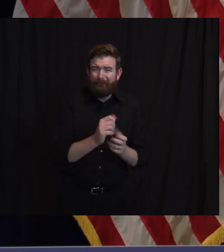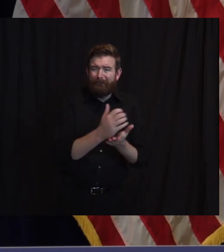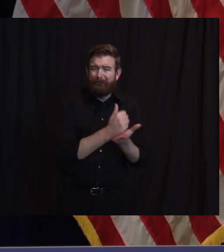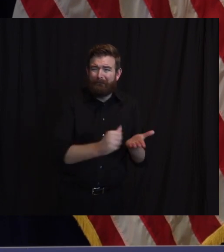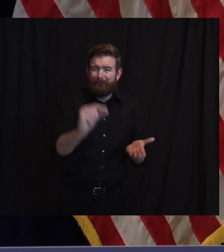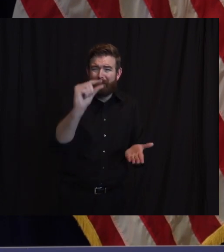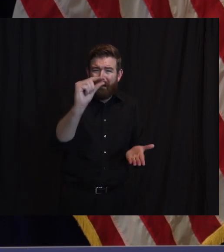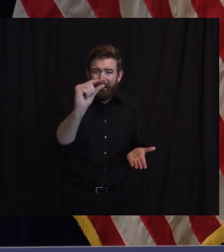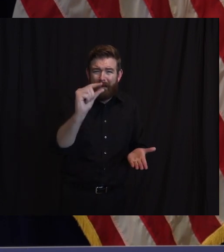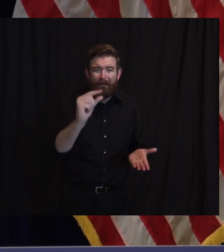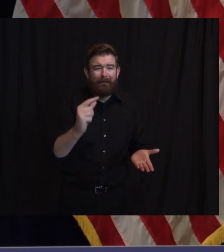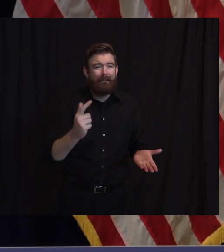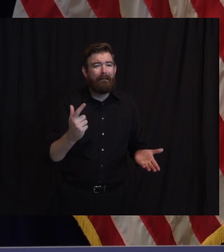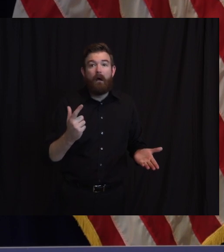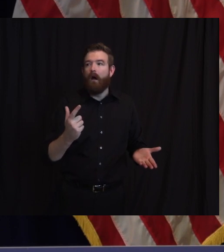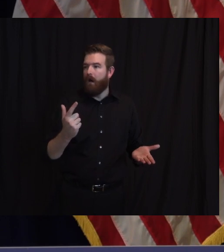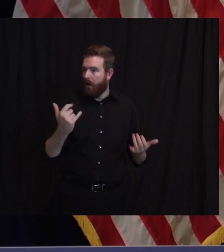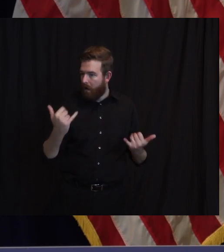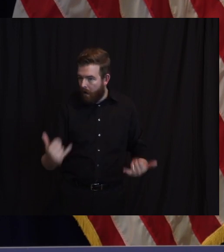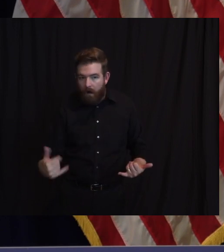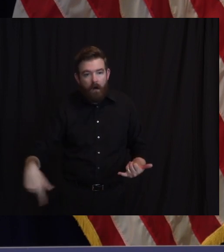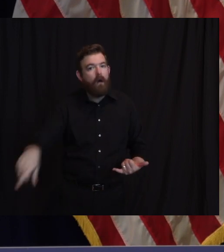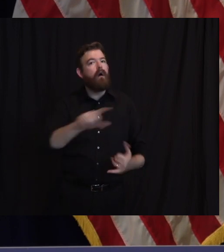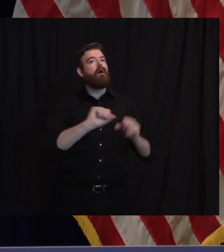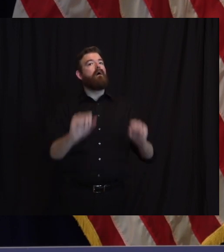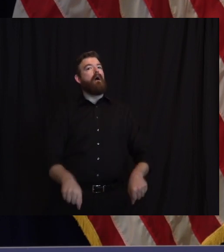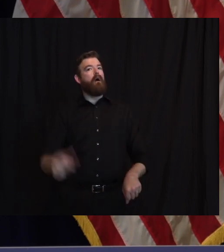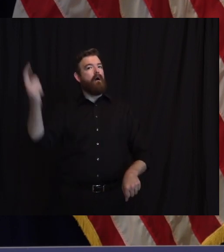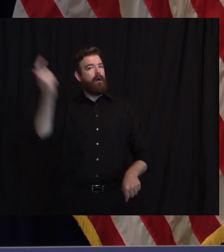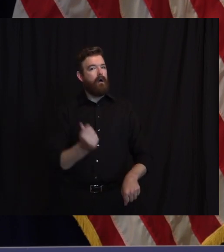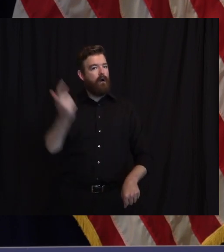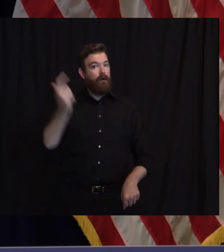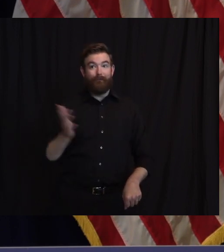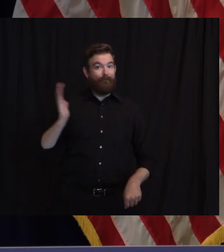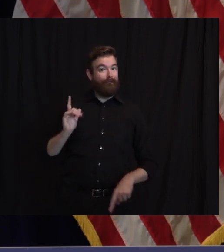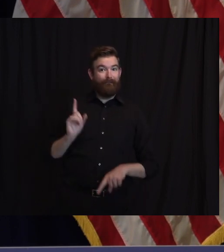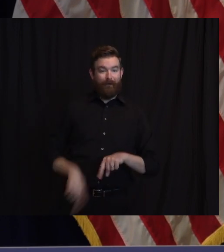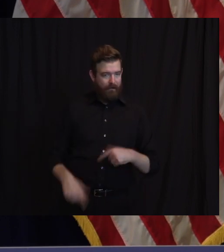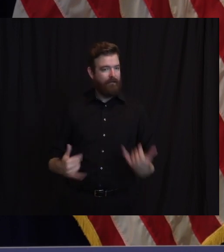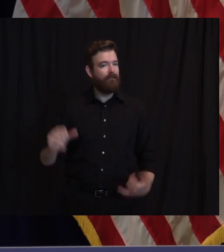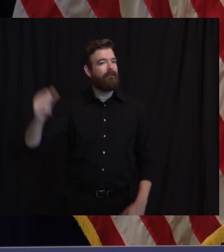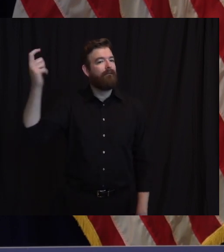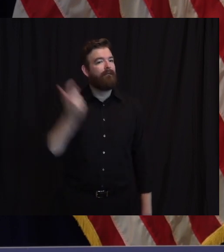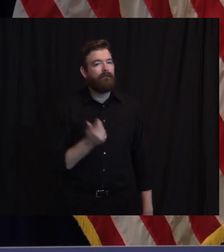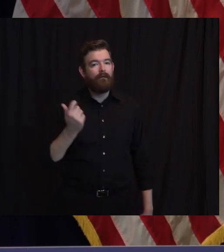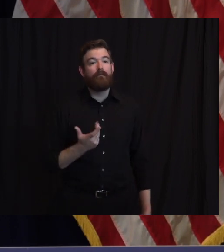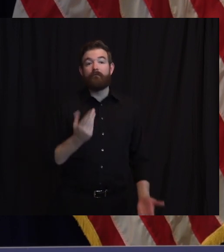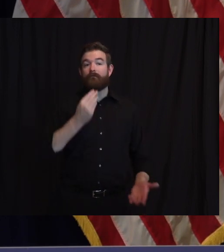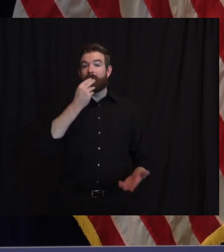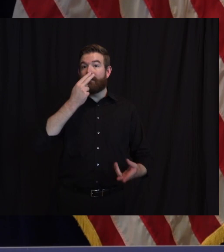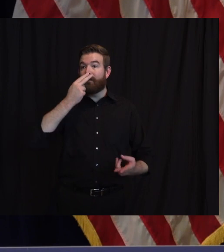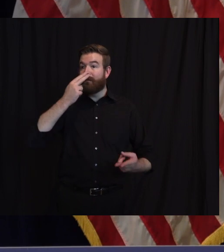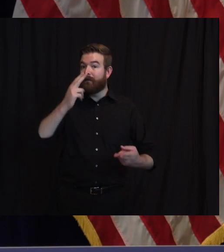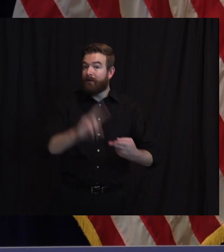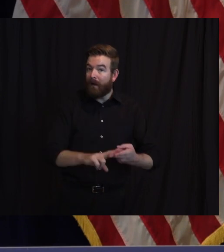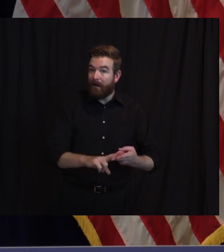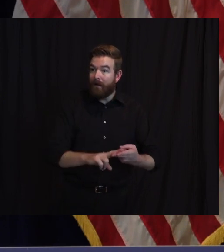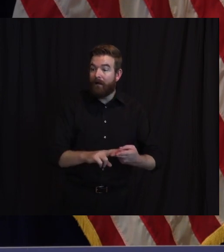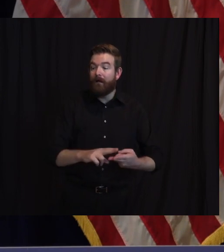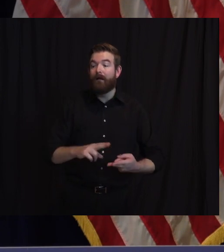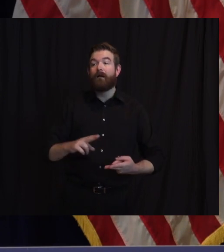like SNAP and other benefits that come into New Jersey, pushing back on a lot of